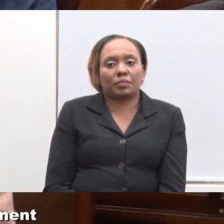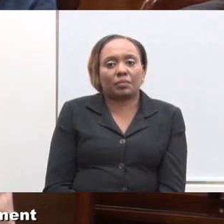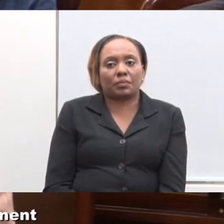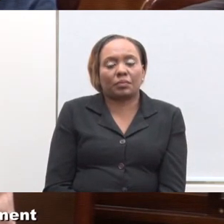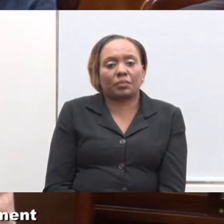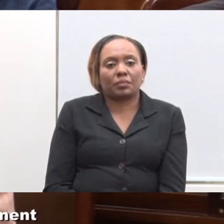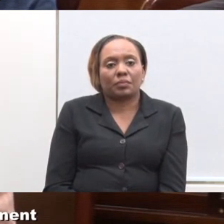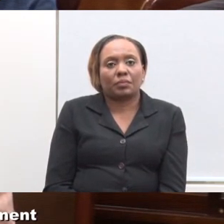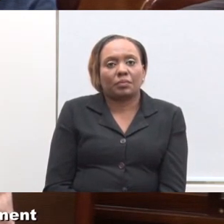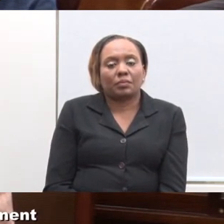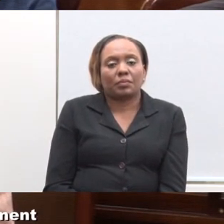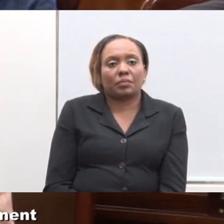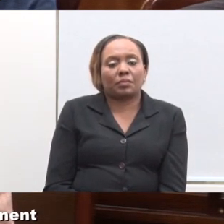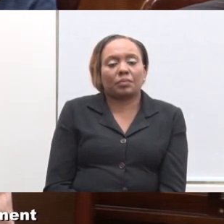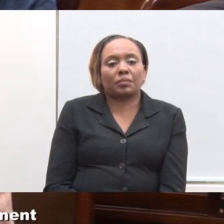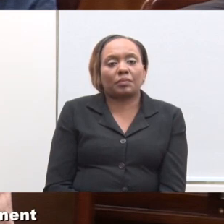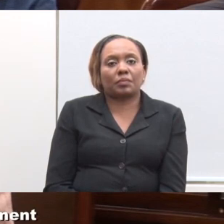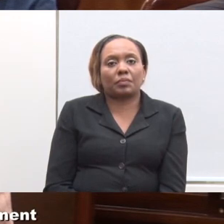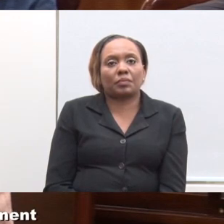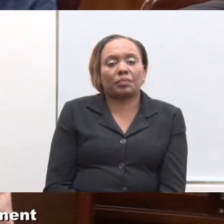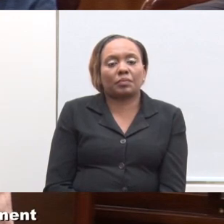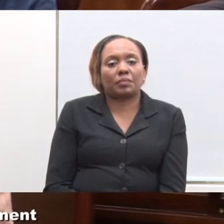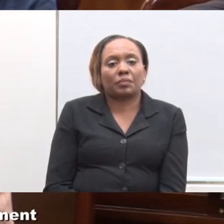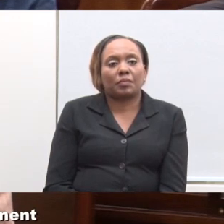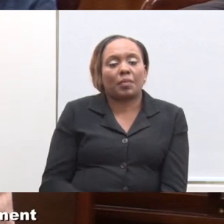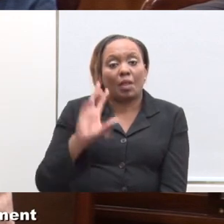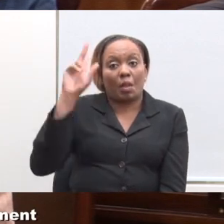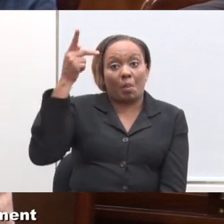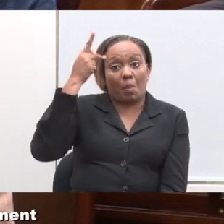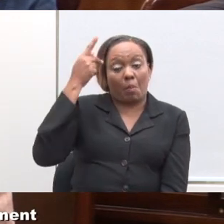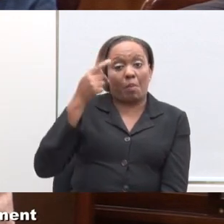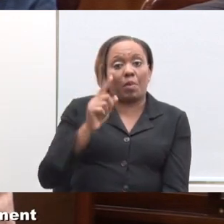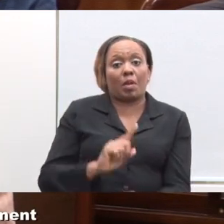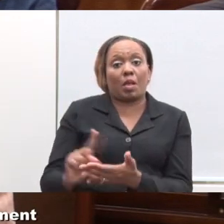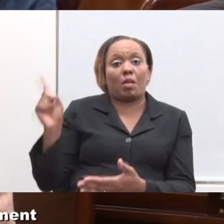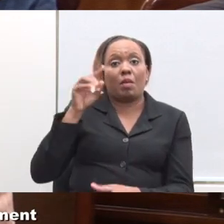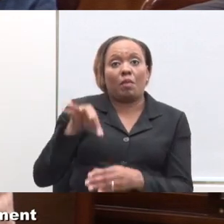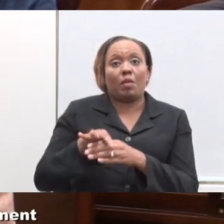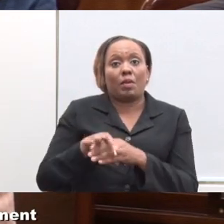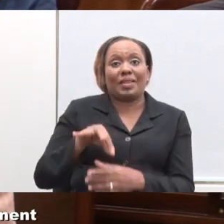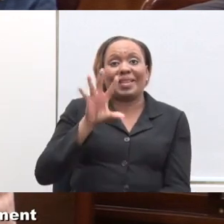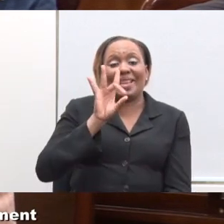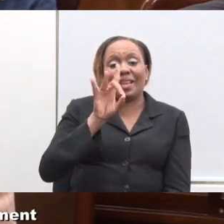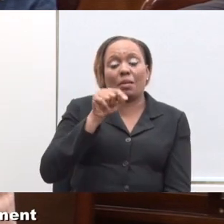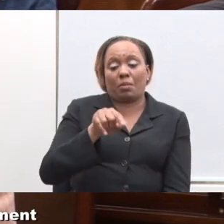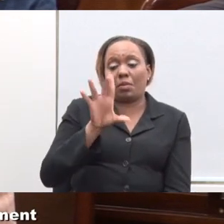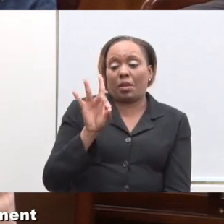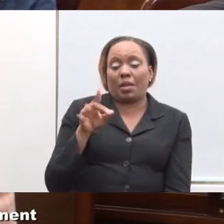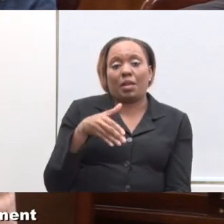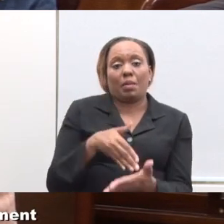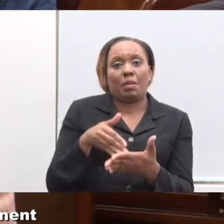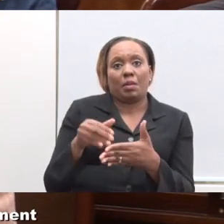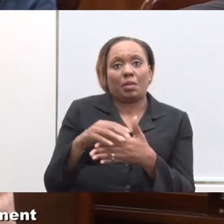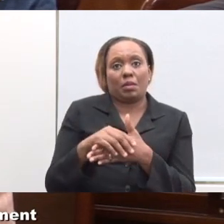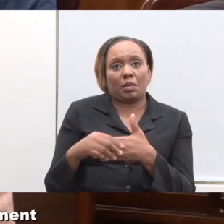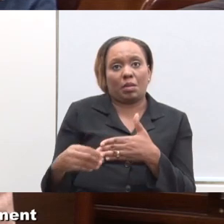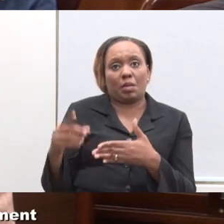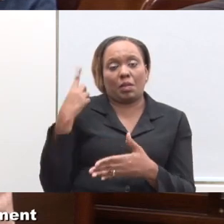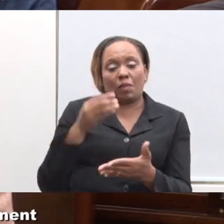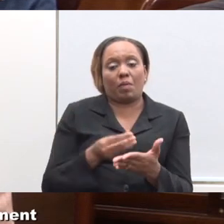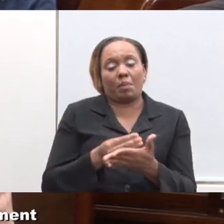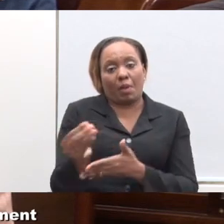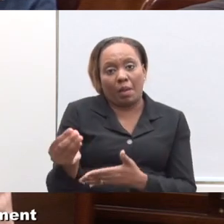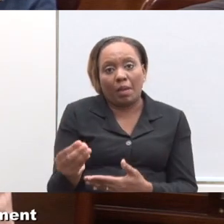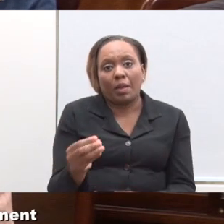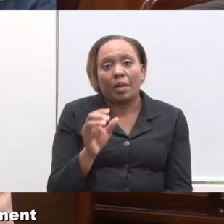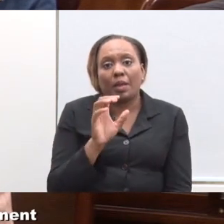this House voted last week for the sum of $8.8 million to be able to buy